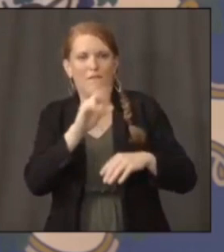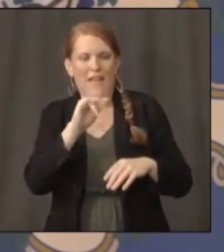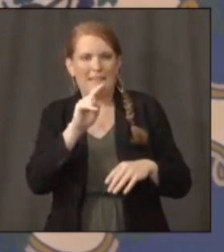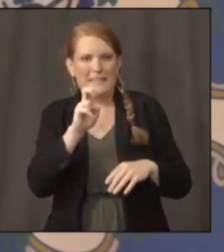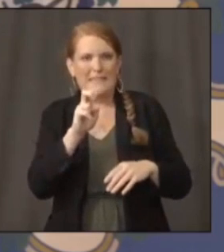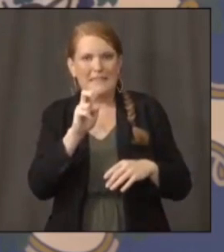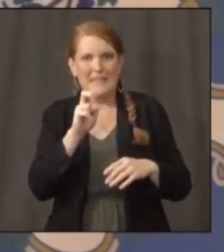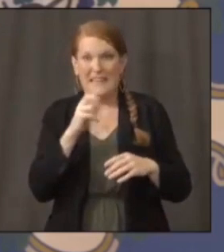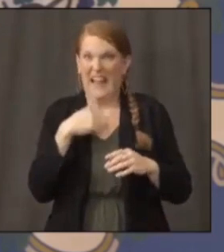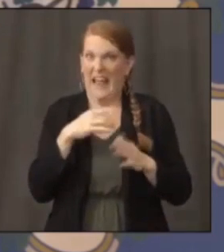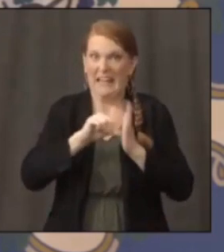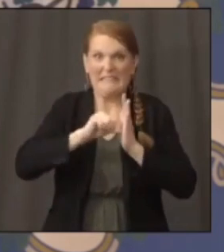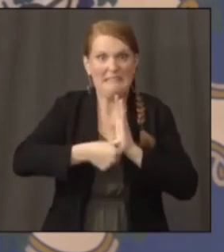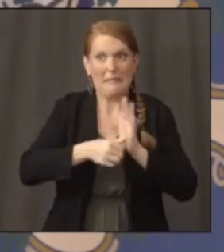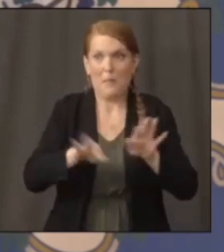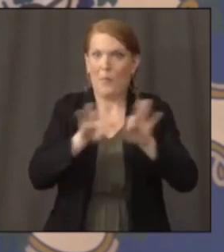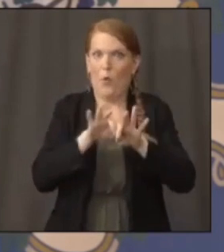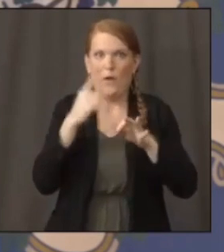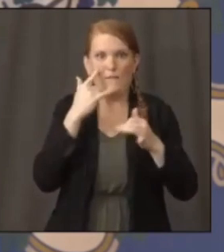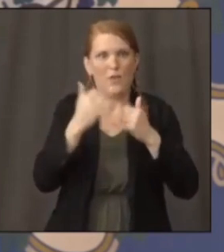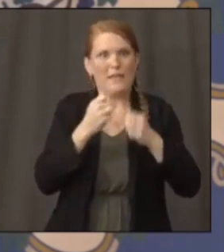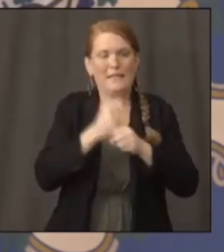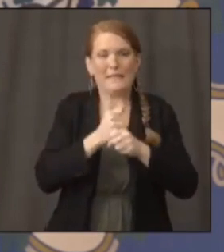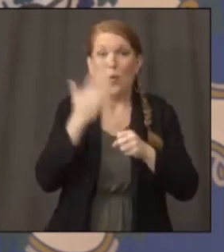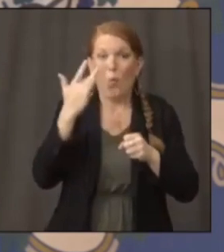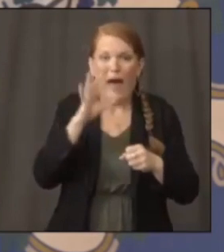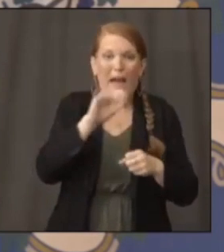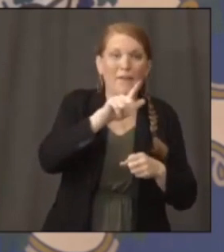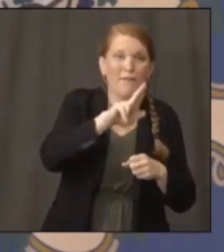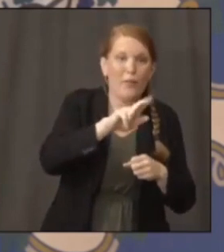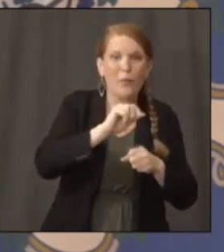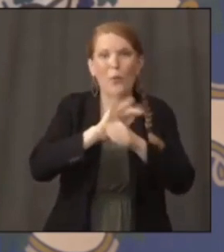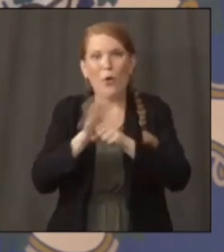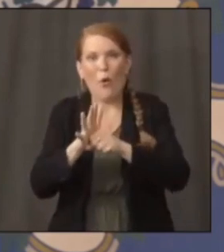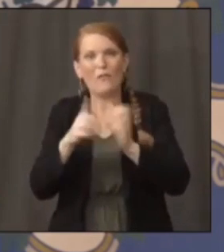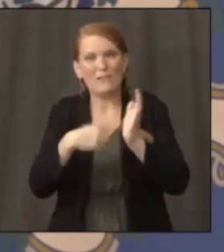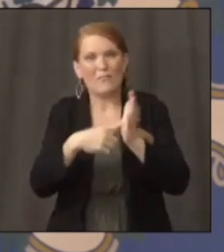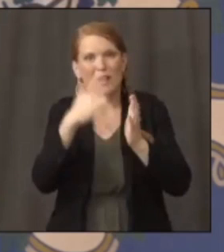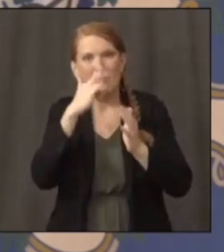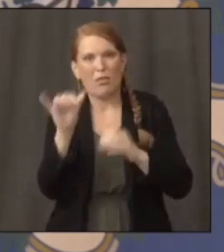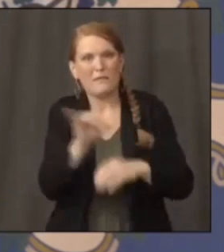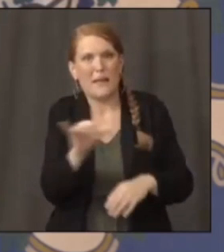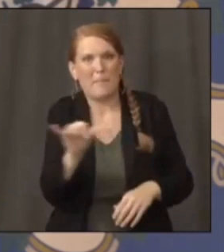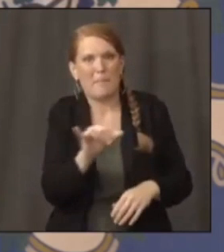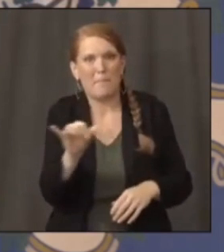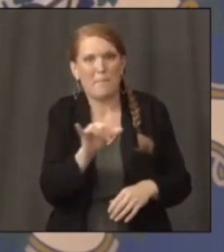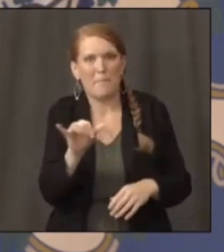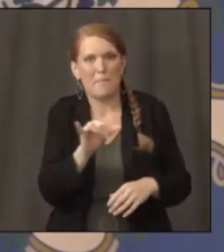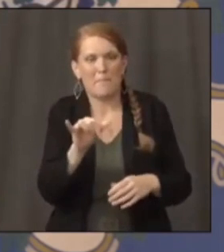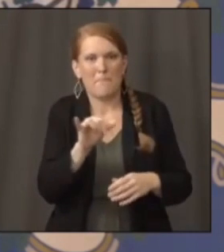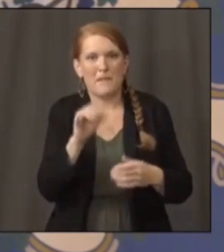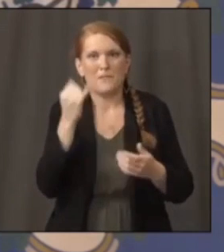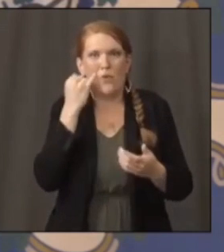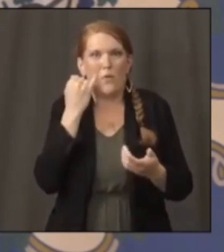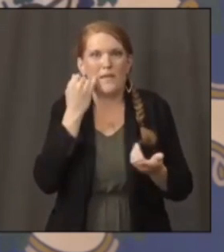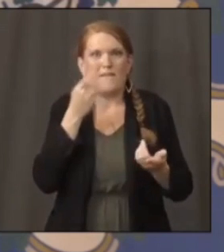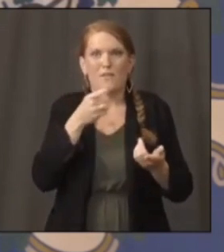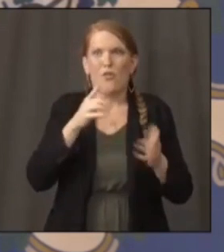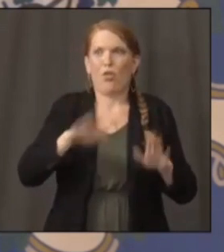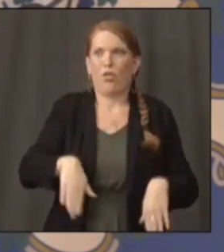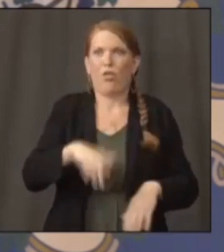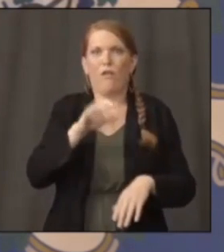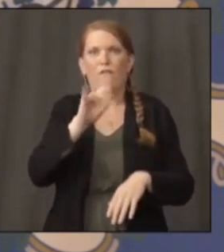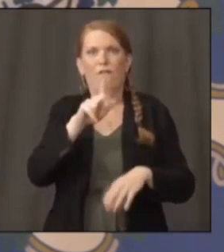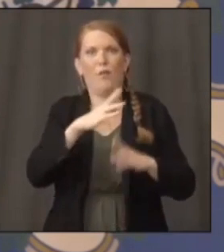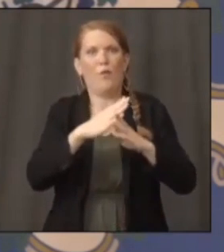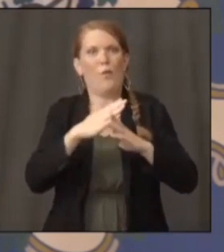similar. And if there's confusion, in our emergency room, confusion in our hospitals, you could have, you could